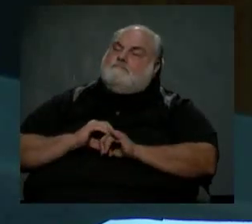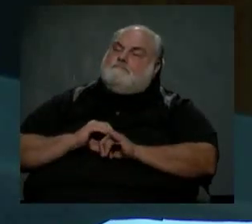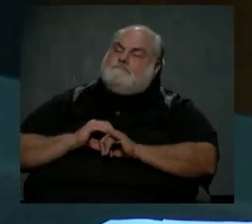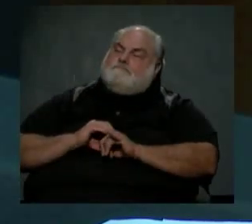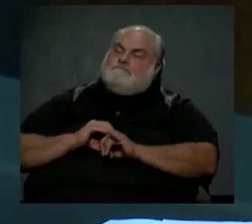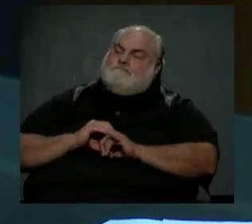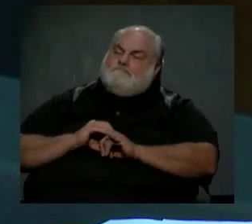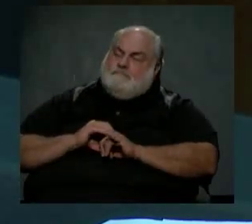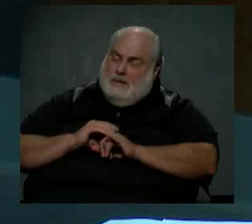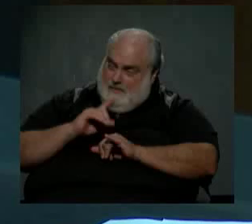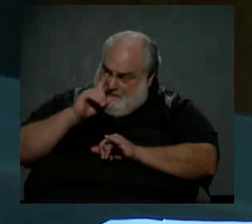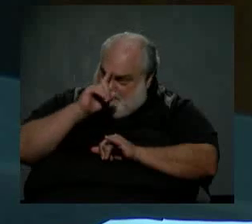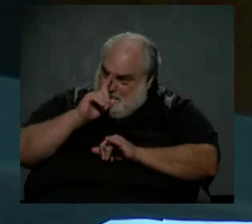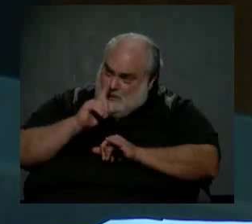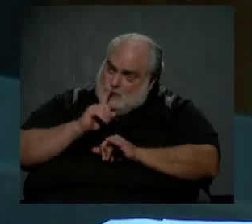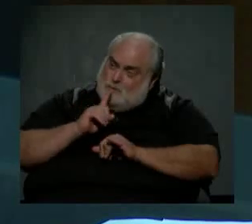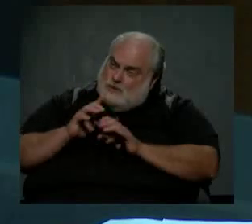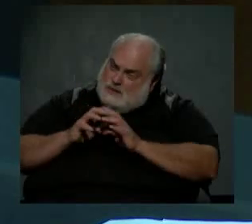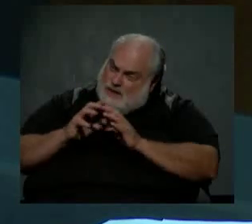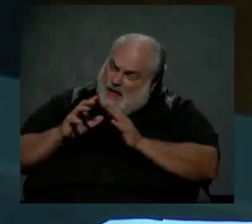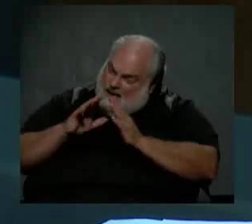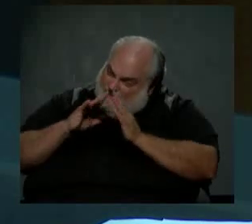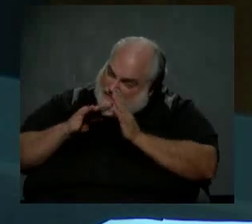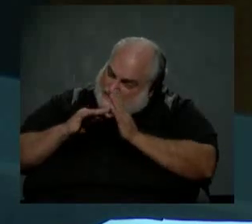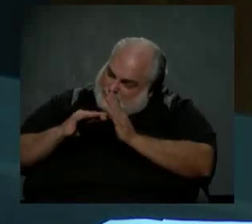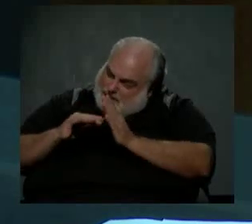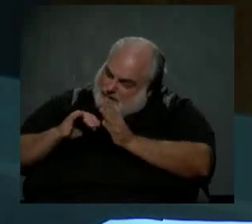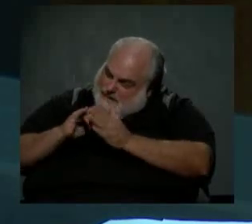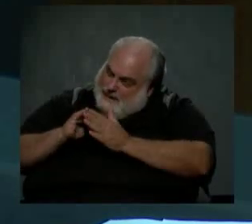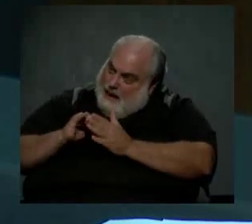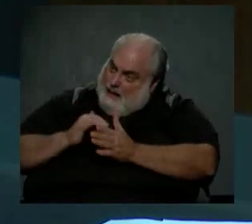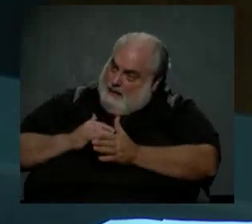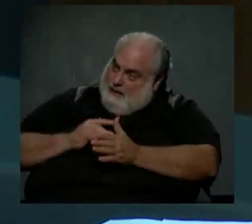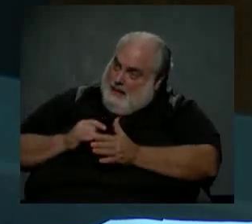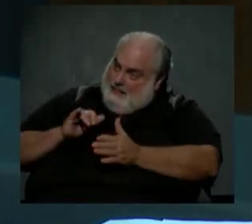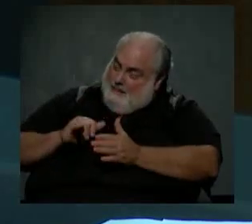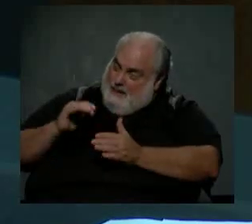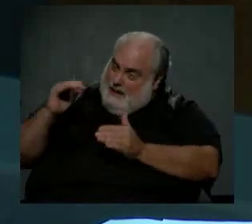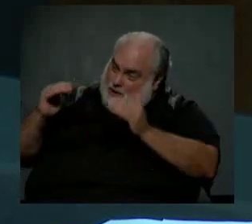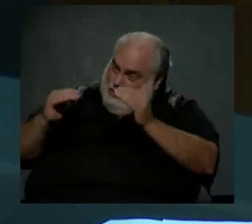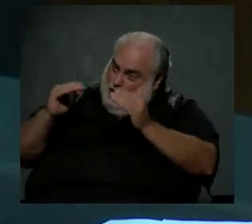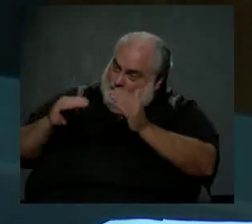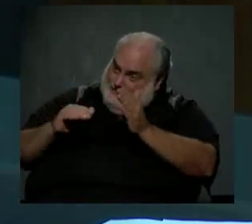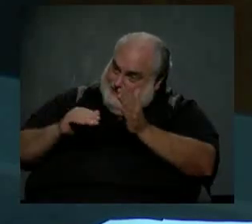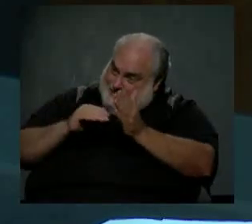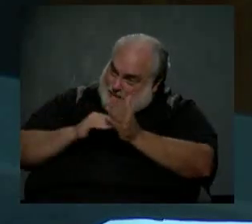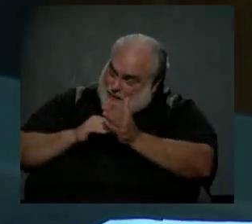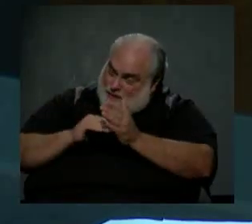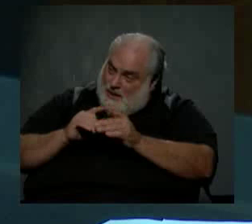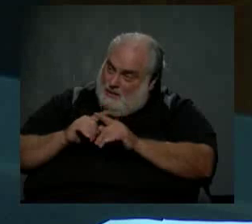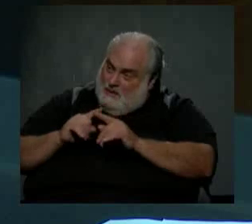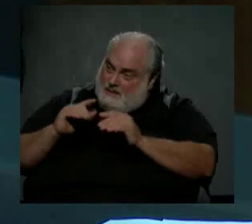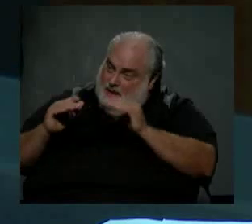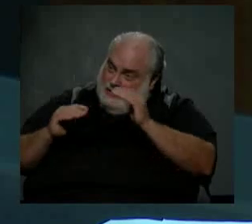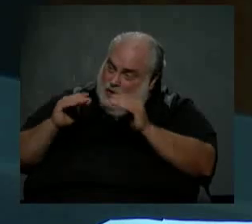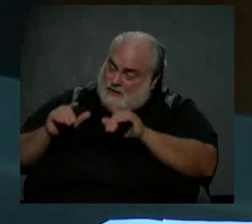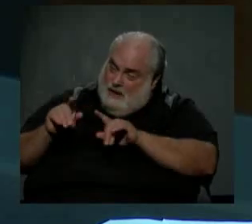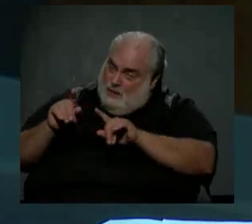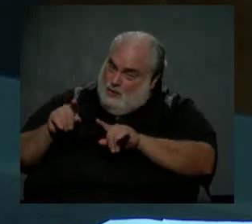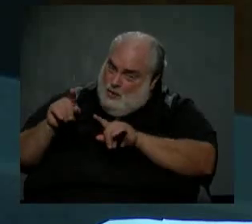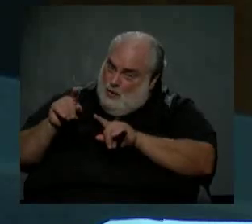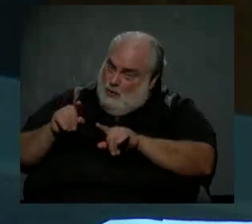to make sure that we do lots of study into that, because I really like that being an adult center, because I think the adults that go